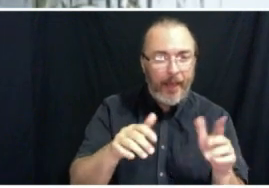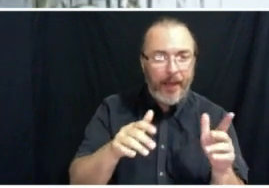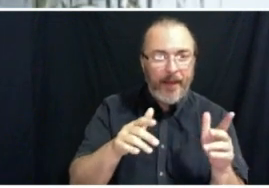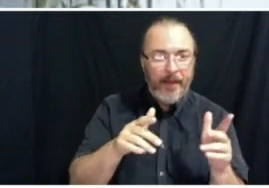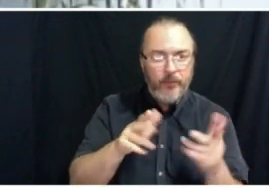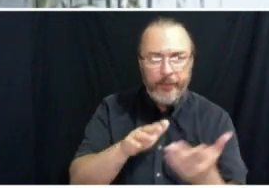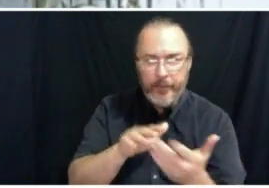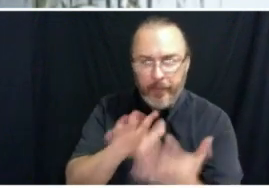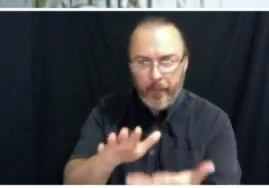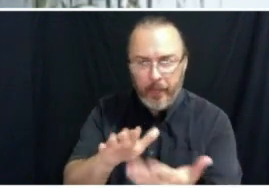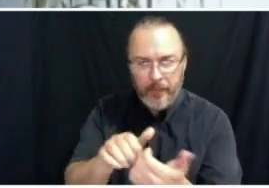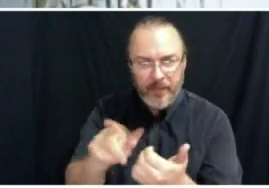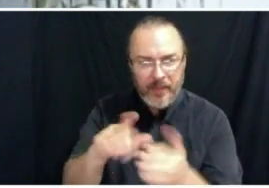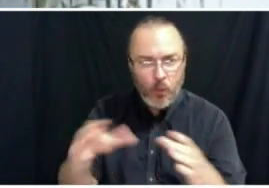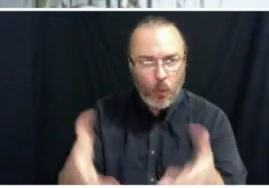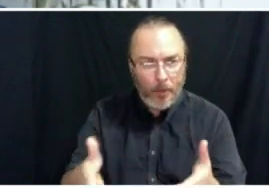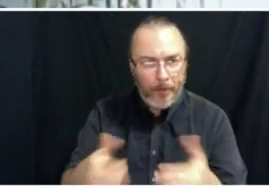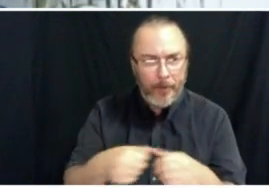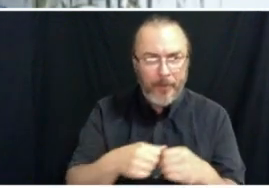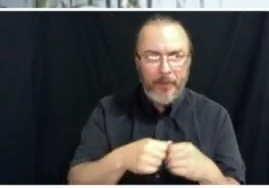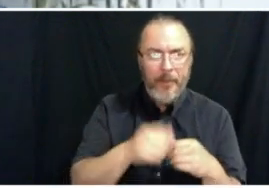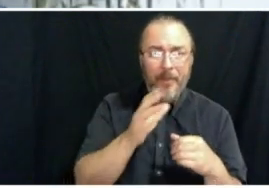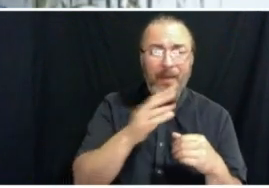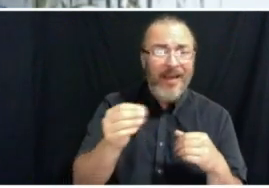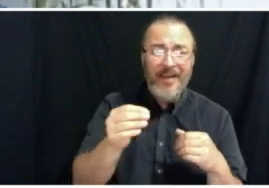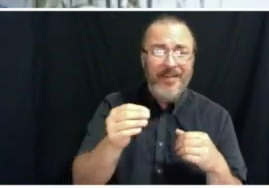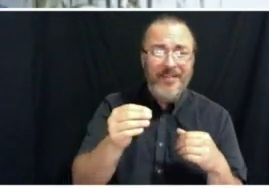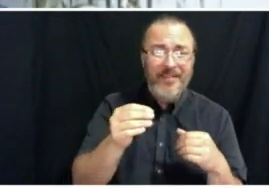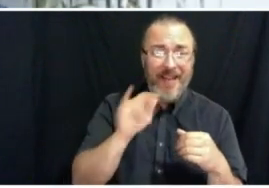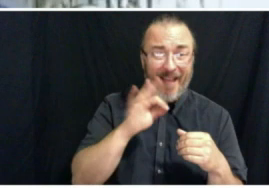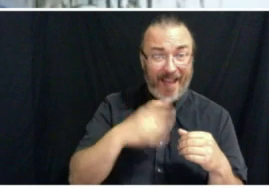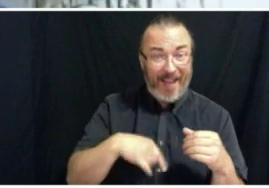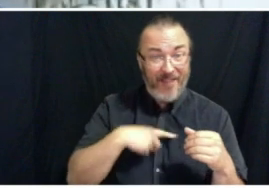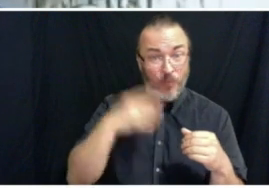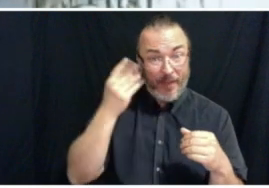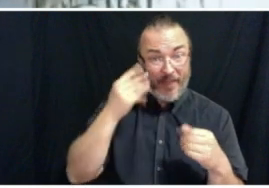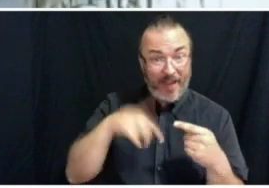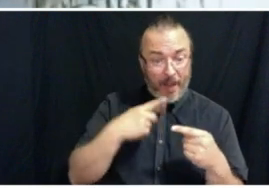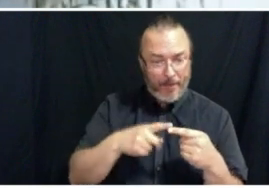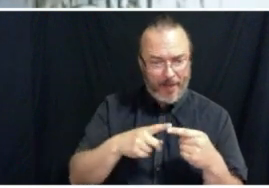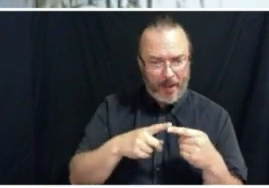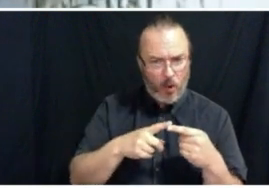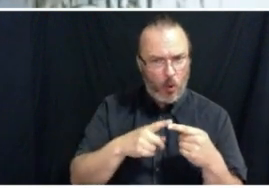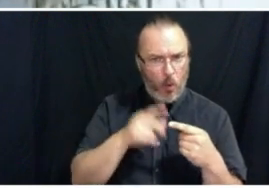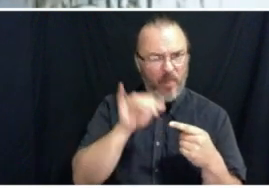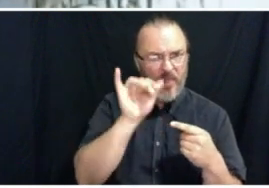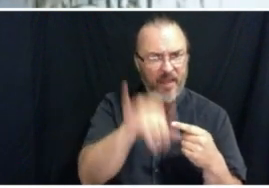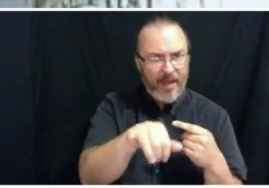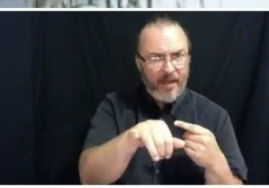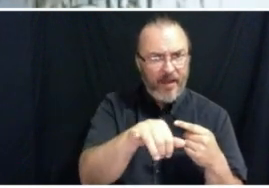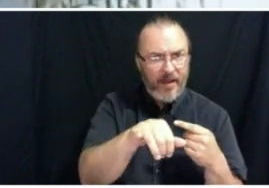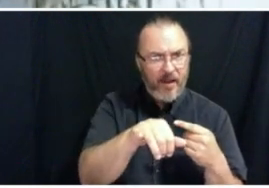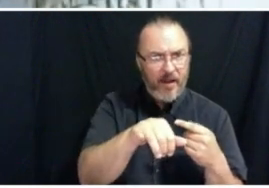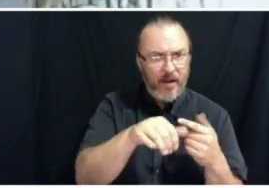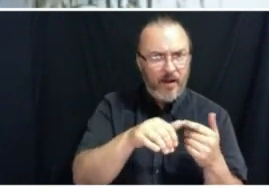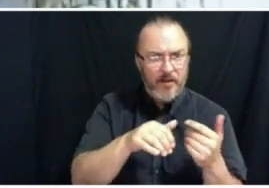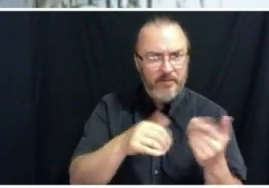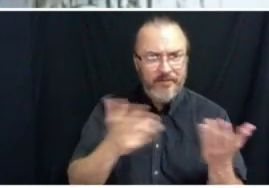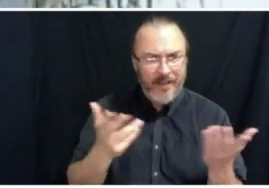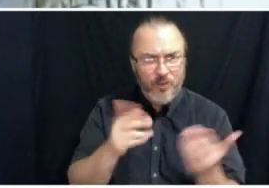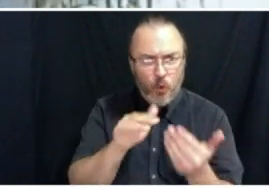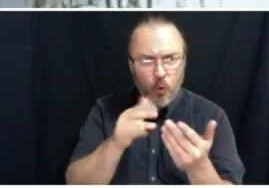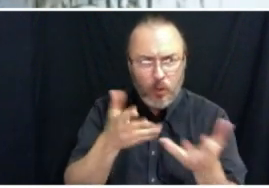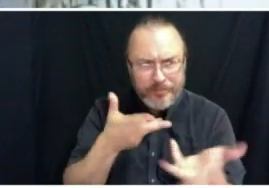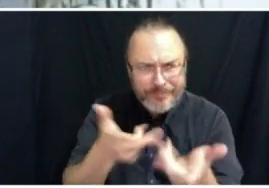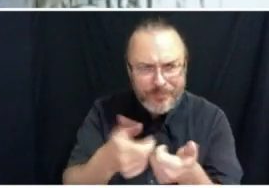school. And just if we think for a moment, what message does that send to young people in schools, that it's